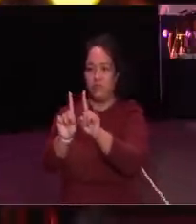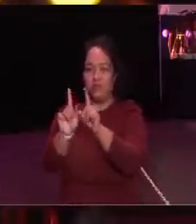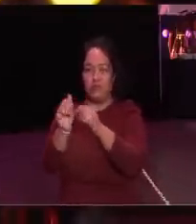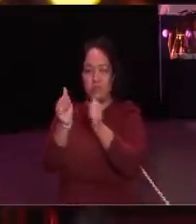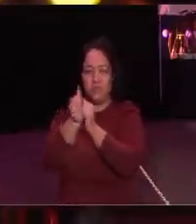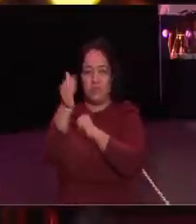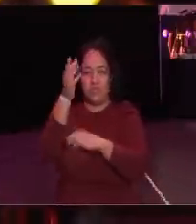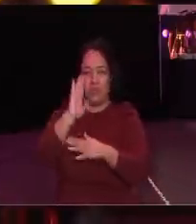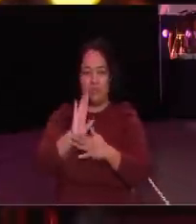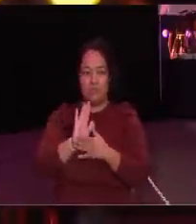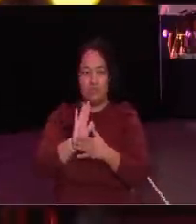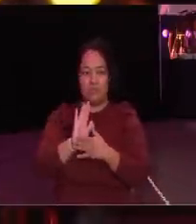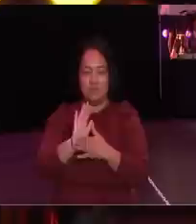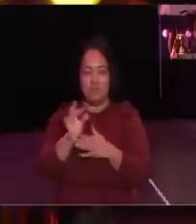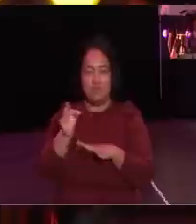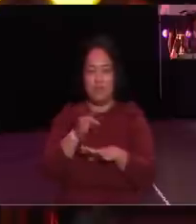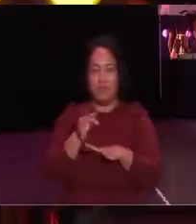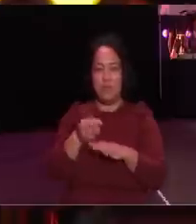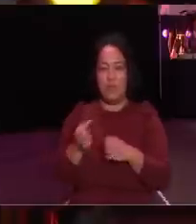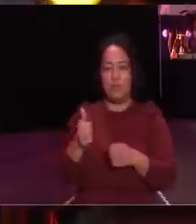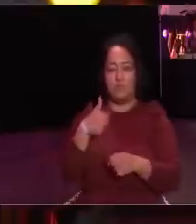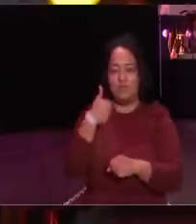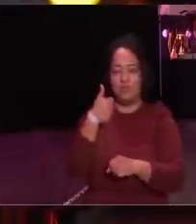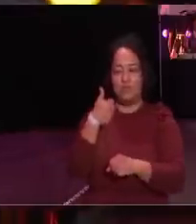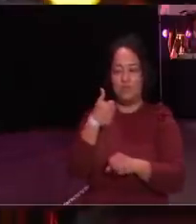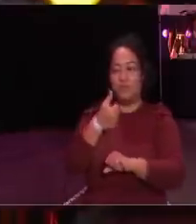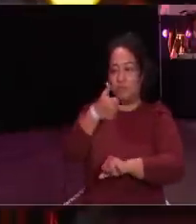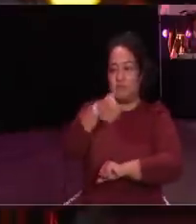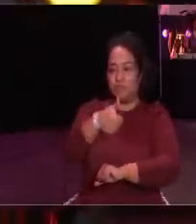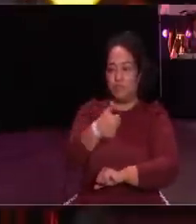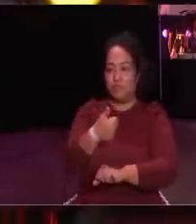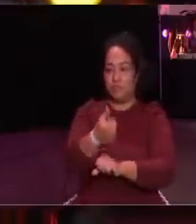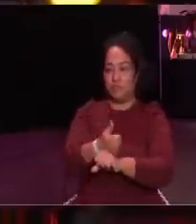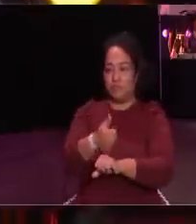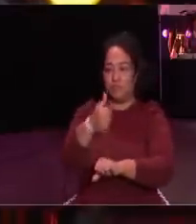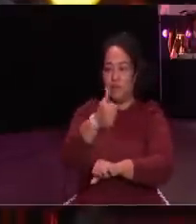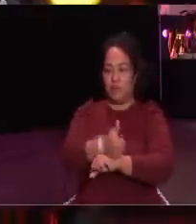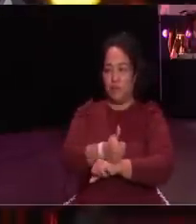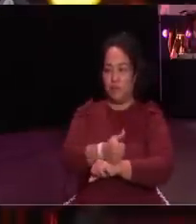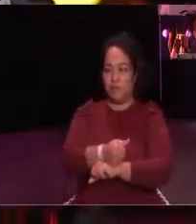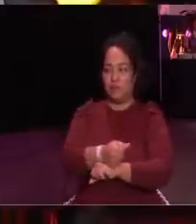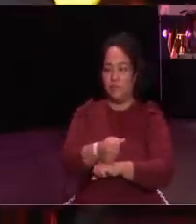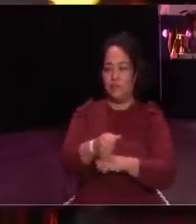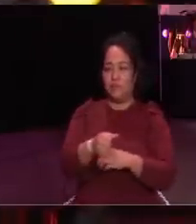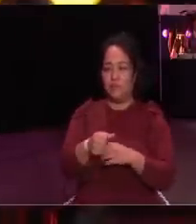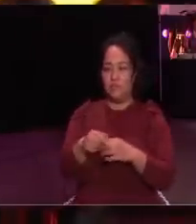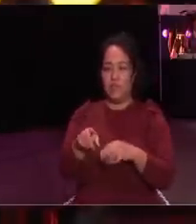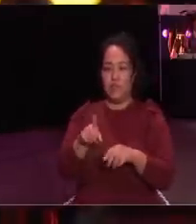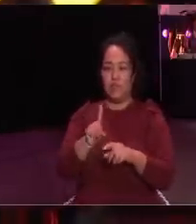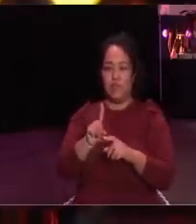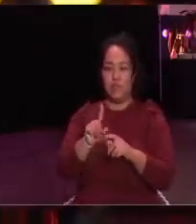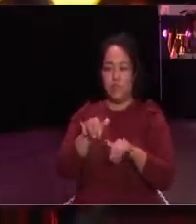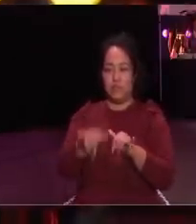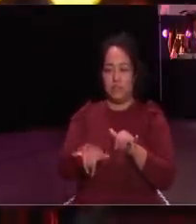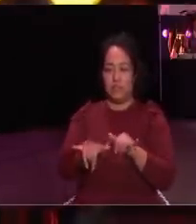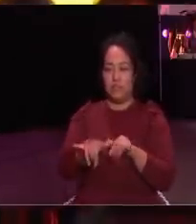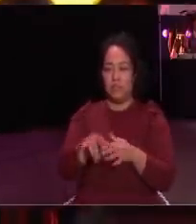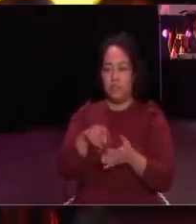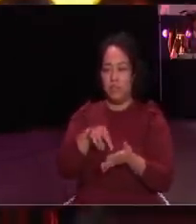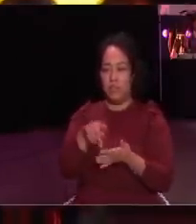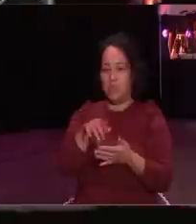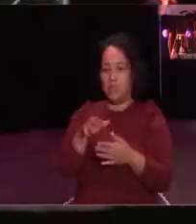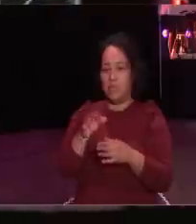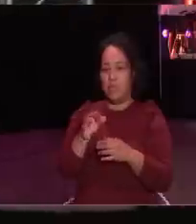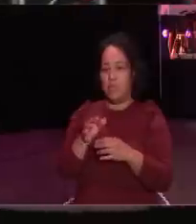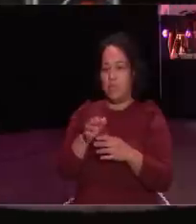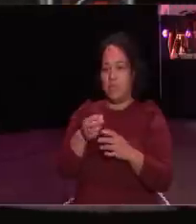a firmarse, and your feet begin to become firm. Ya tus pies no se van hacia cualquier lado. Your feet don't walk just anywhere anymore. Vente conmigo. Come with